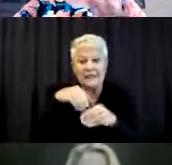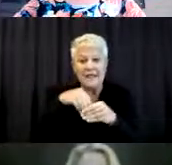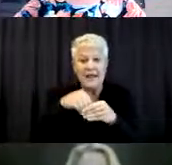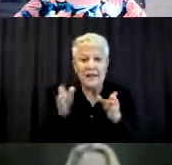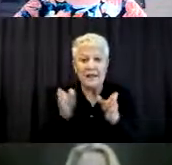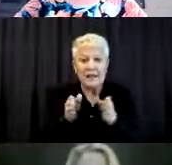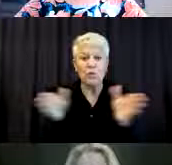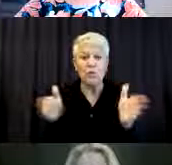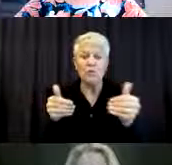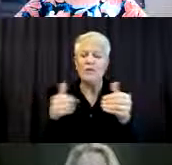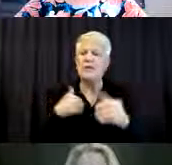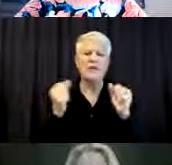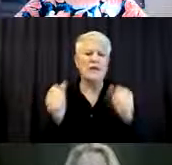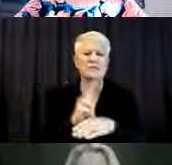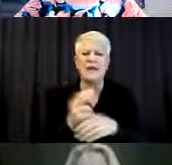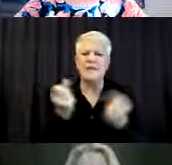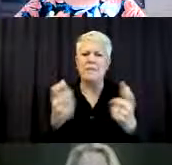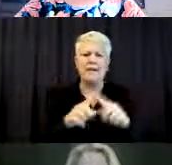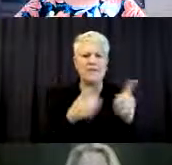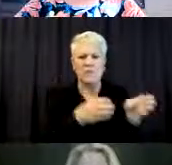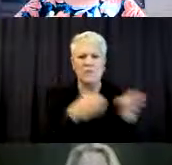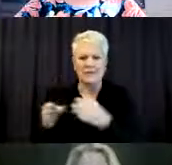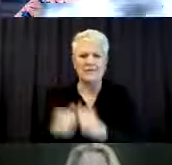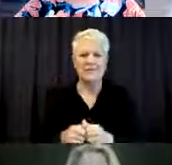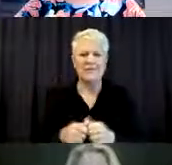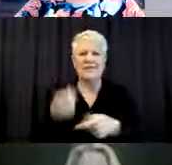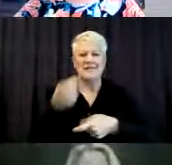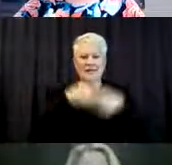be used in many, many different ways.